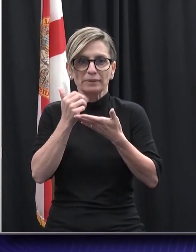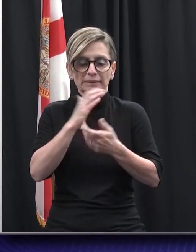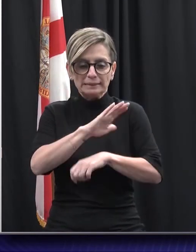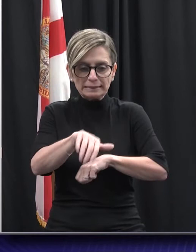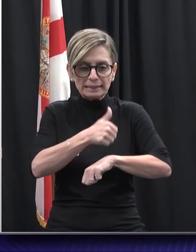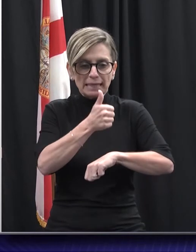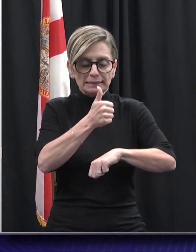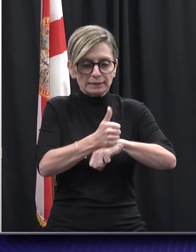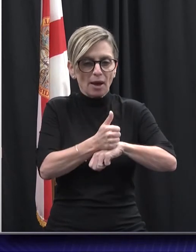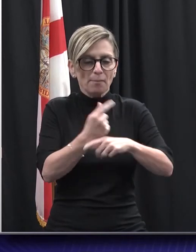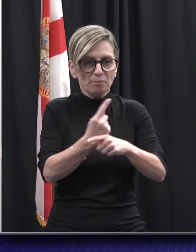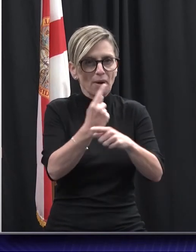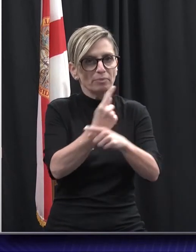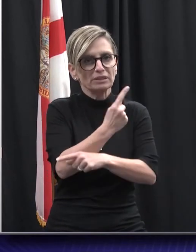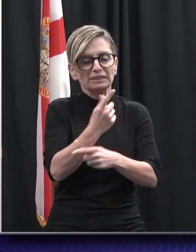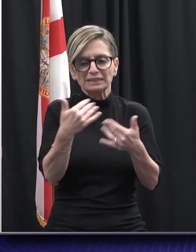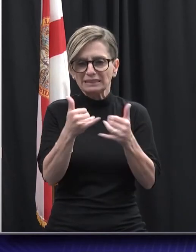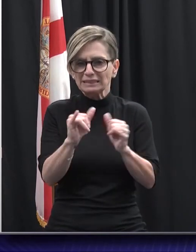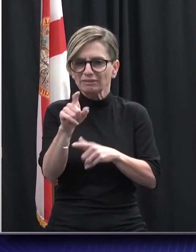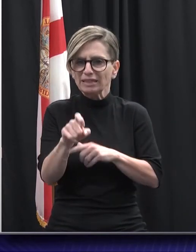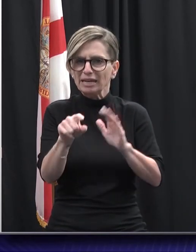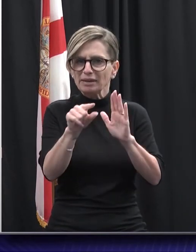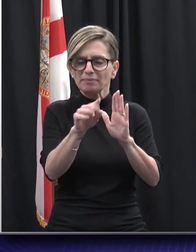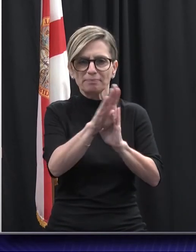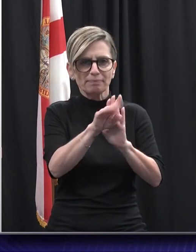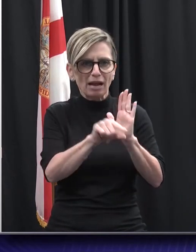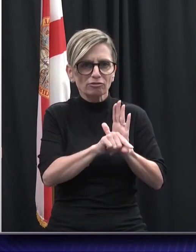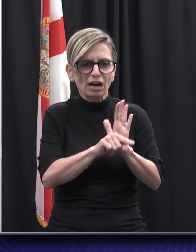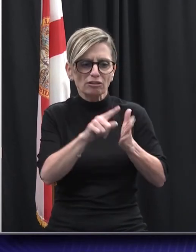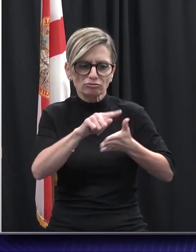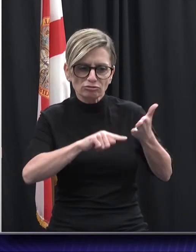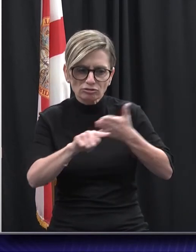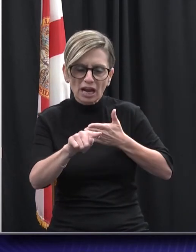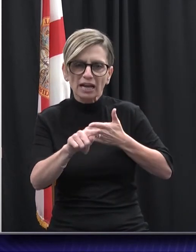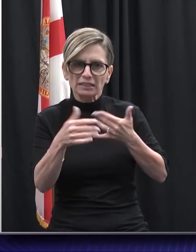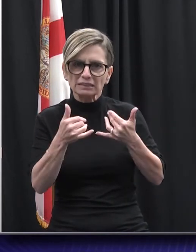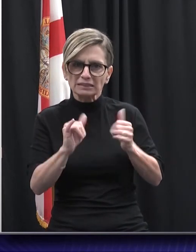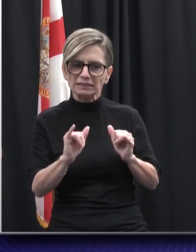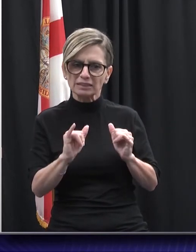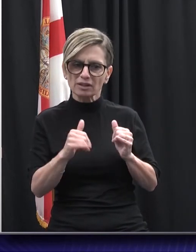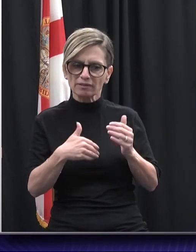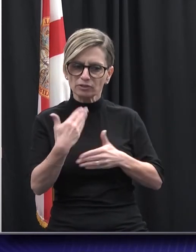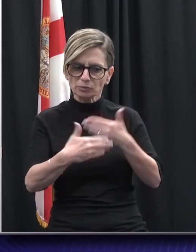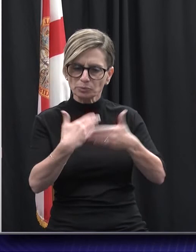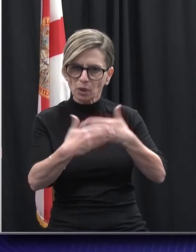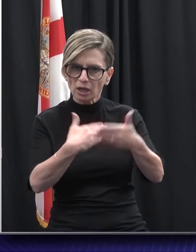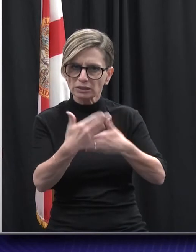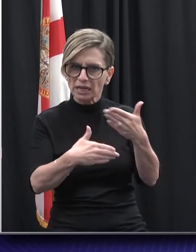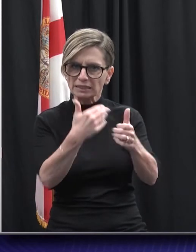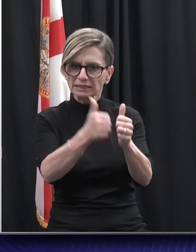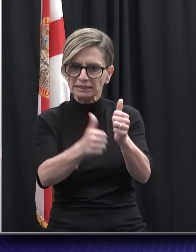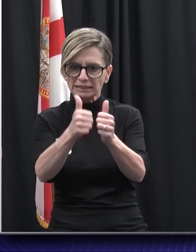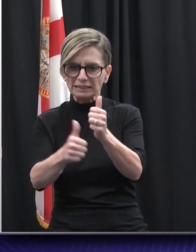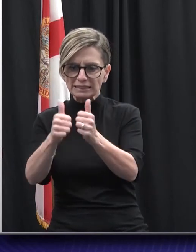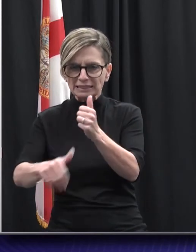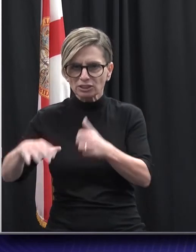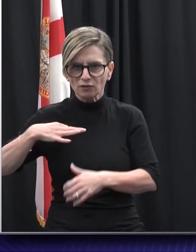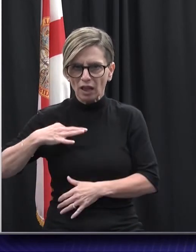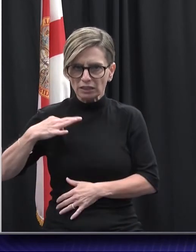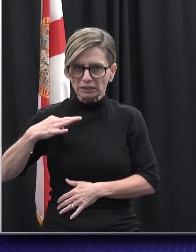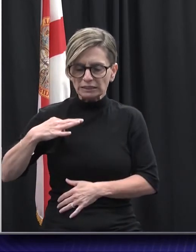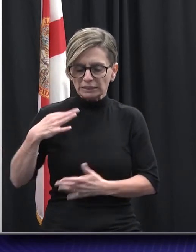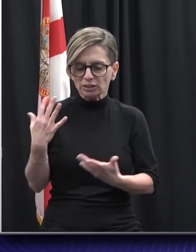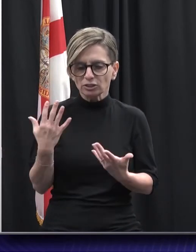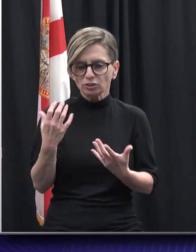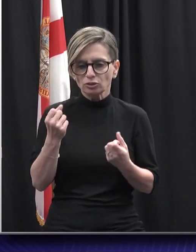still need to do background checks on them. So we need to go through a process, quick process, but a process just in case we get to